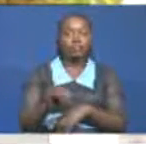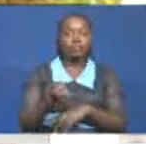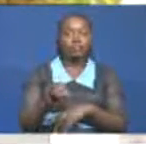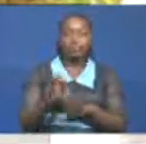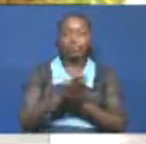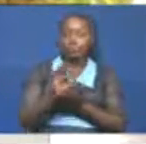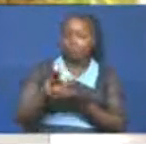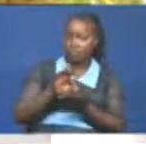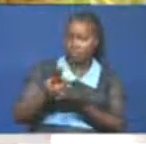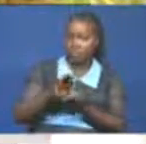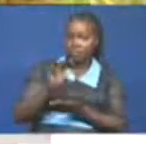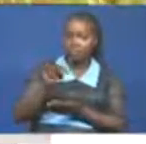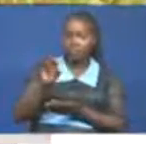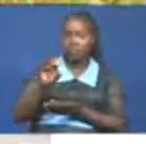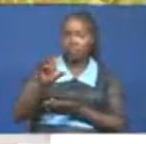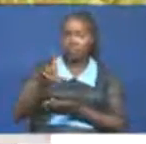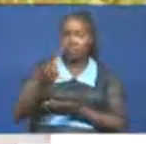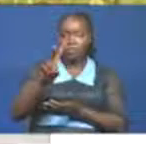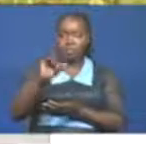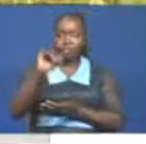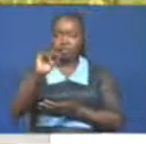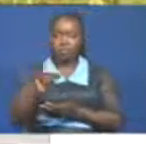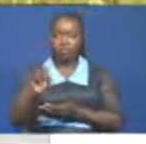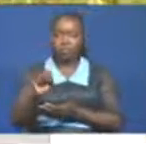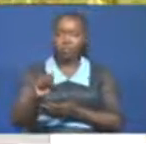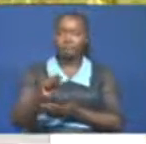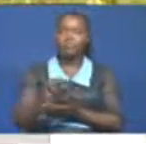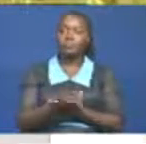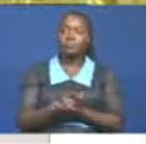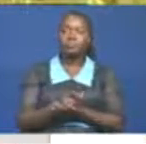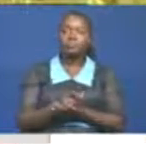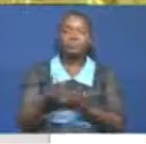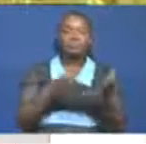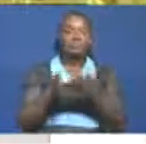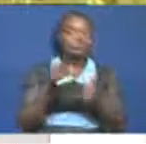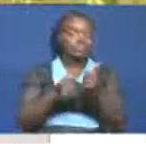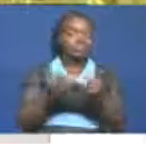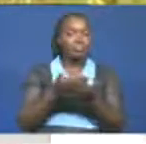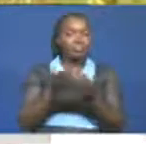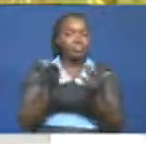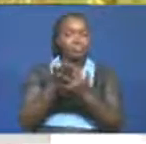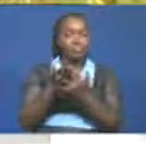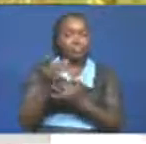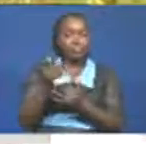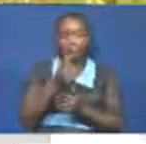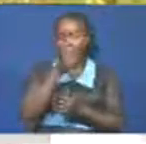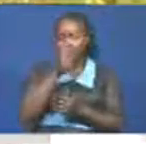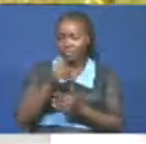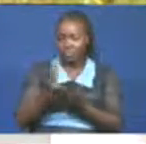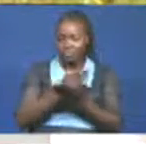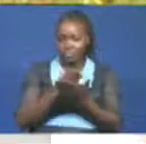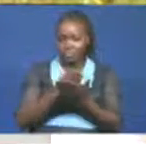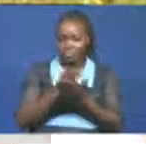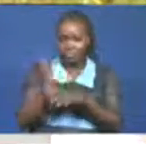are the opportunities available between Kenya and South Africa that the private sector can explore